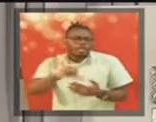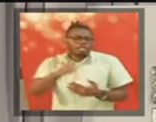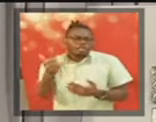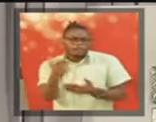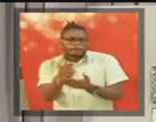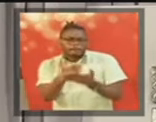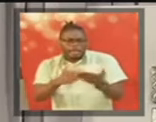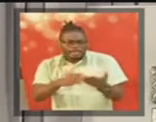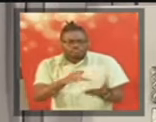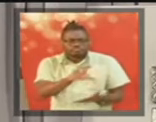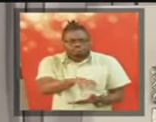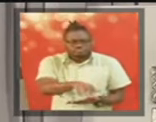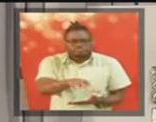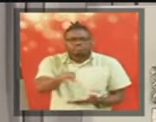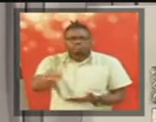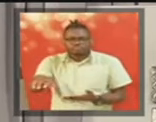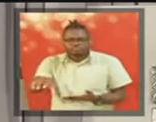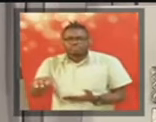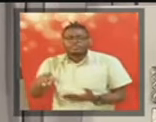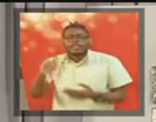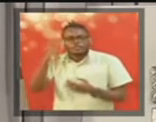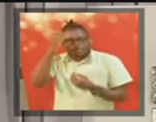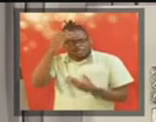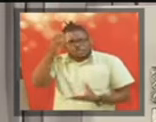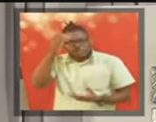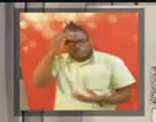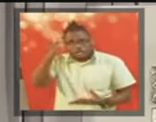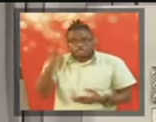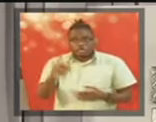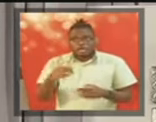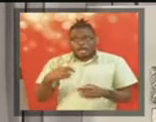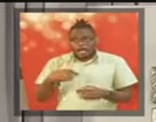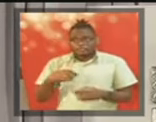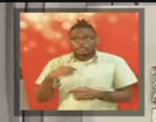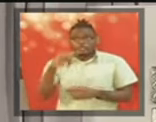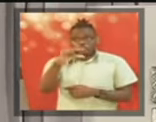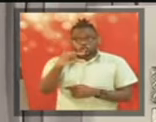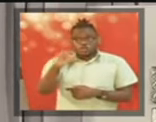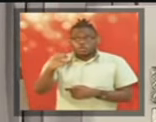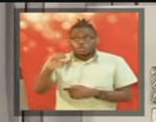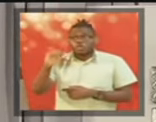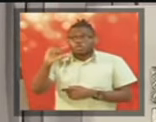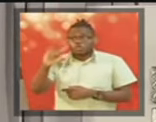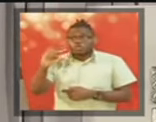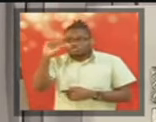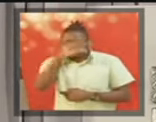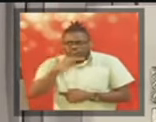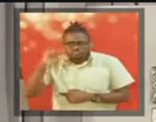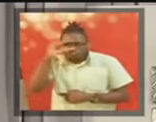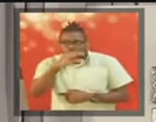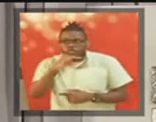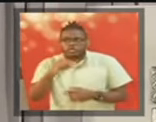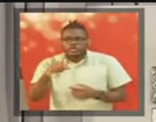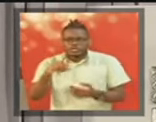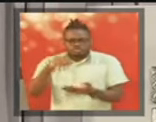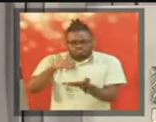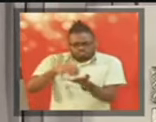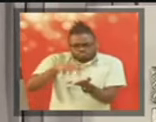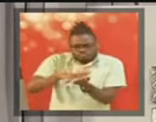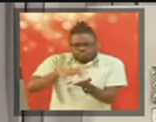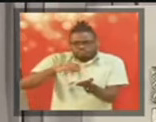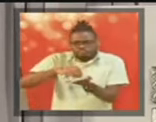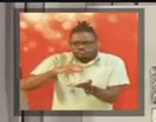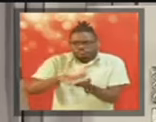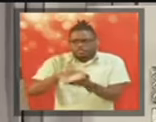statistic. We now have a Google document that is shared by the county medical officers of health on a real-time basis that is